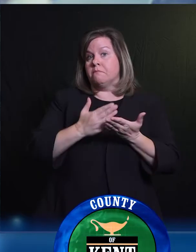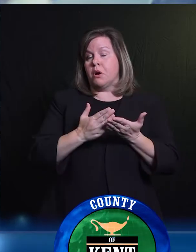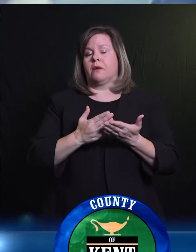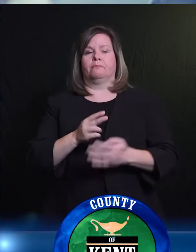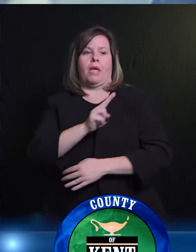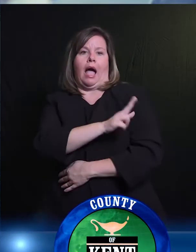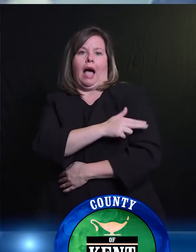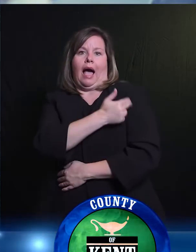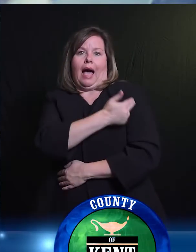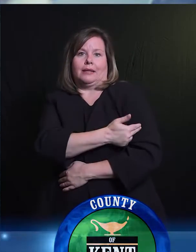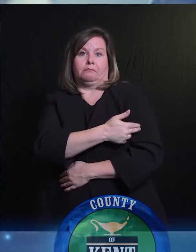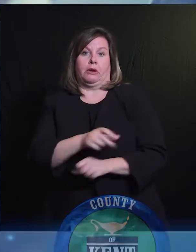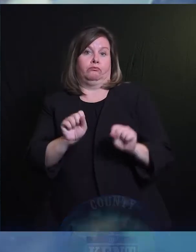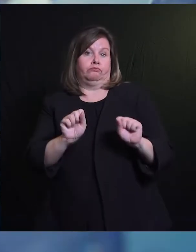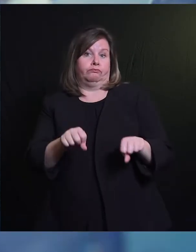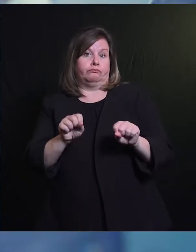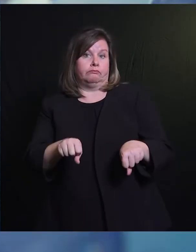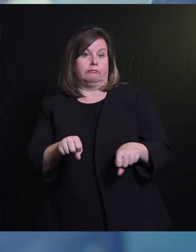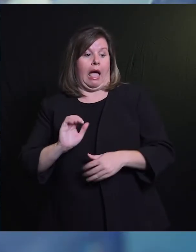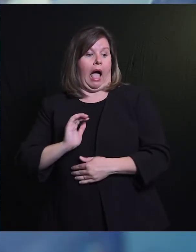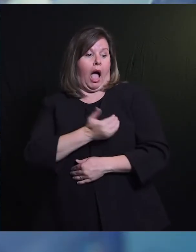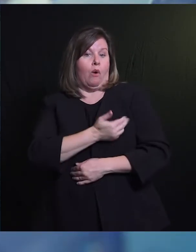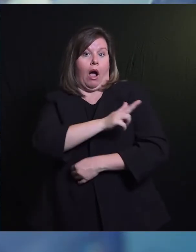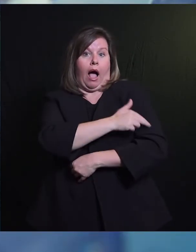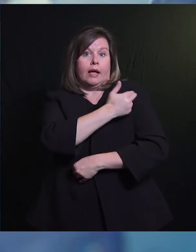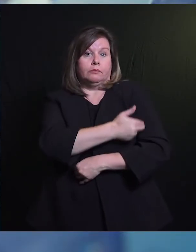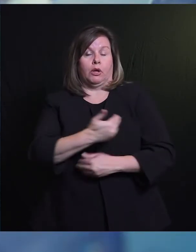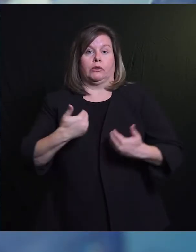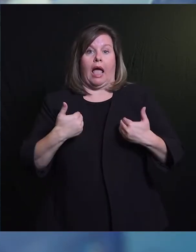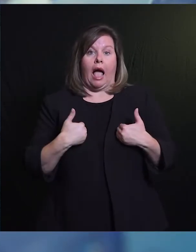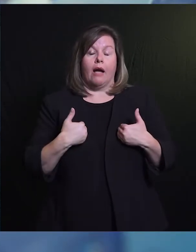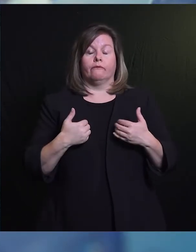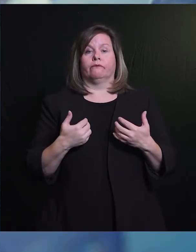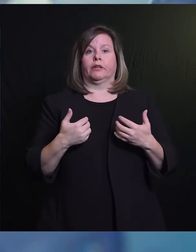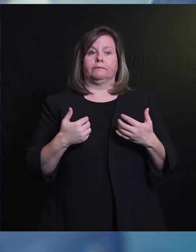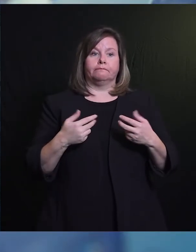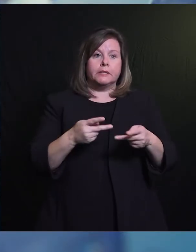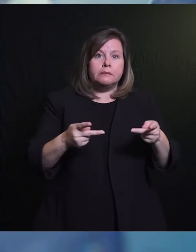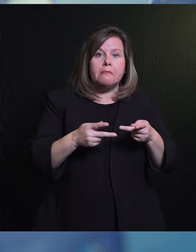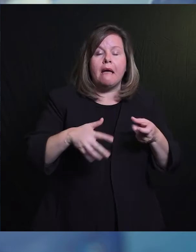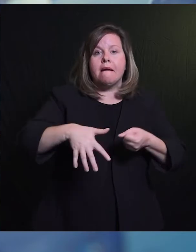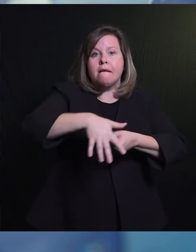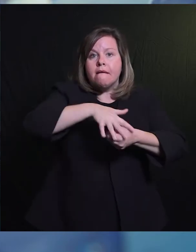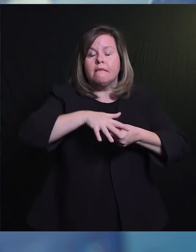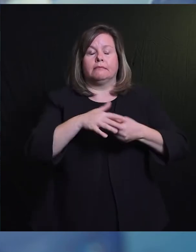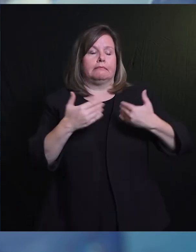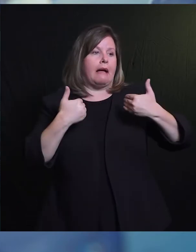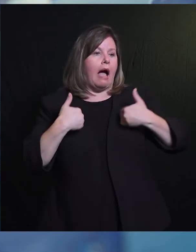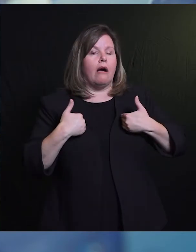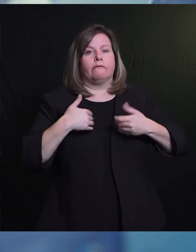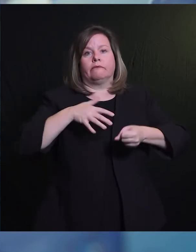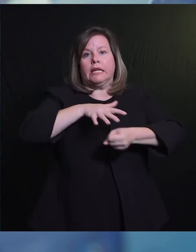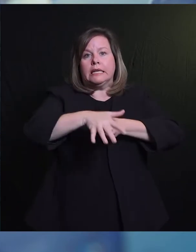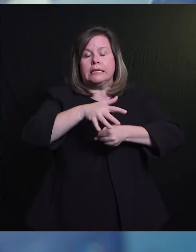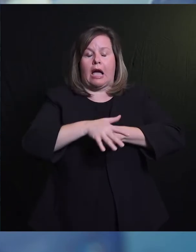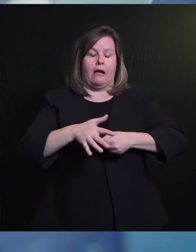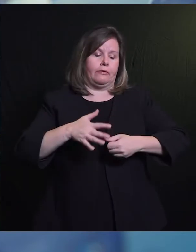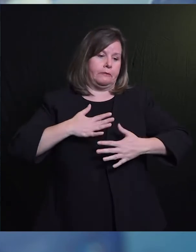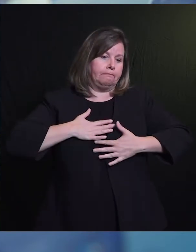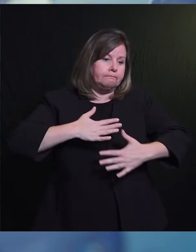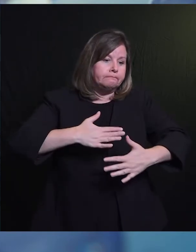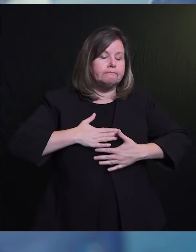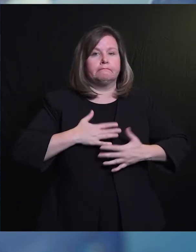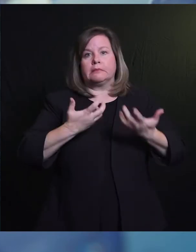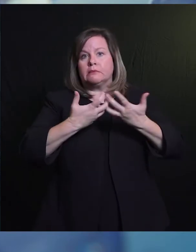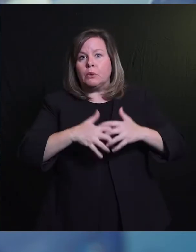capacity. What kind of room do our hospitals have? What kind of ventilator capacity do they have? Are they feeling that they're in a strong position to move